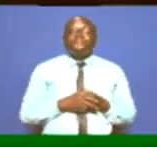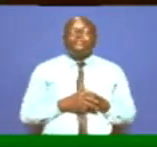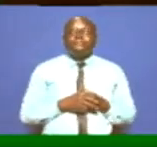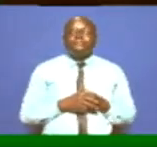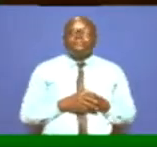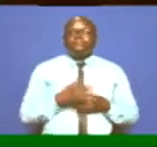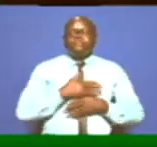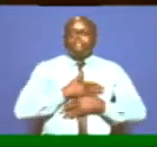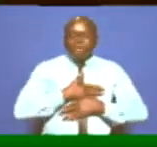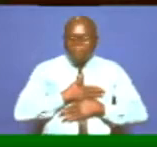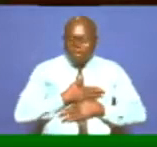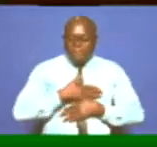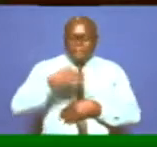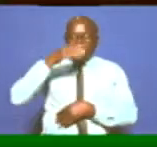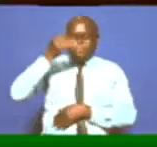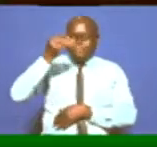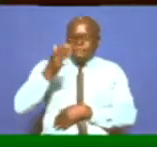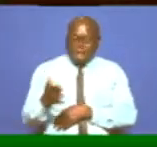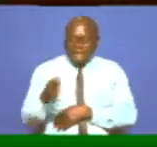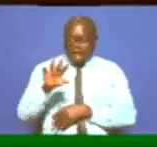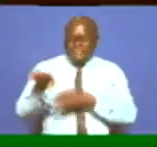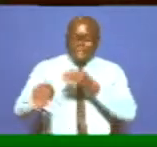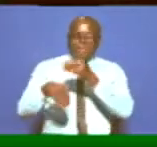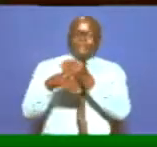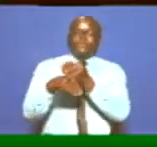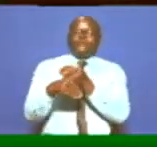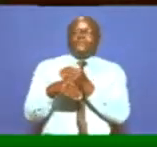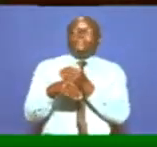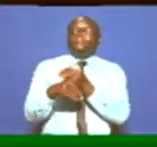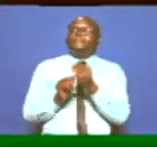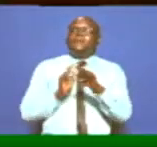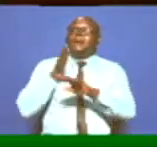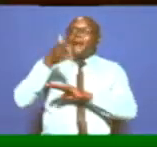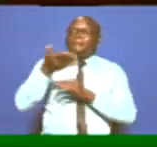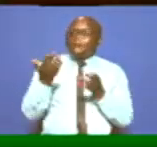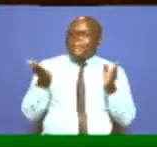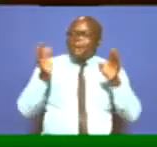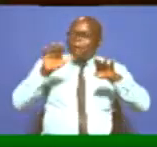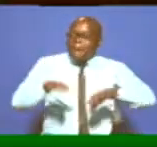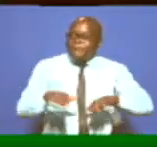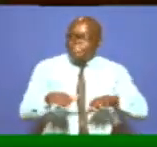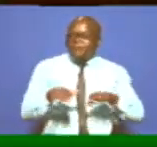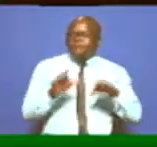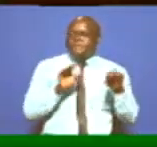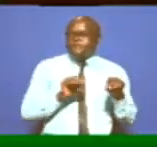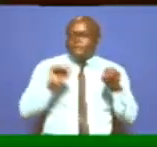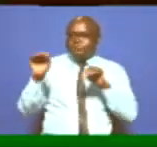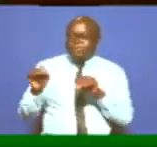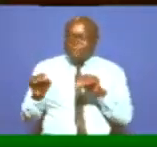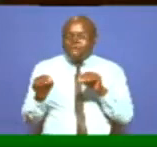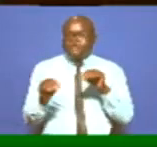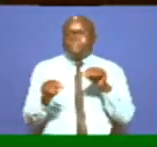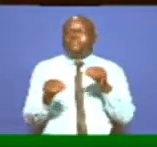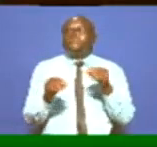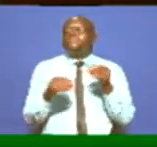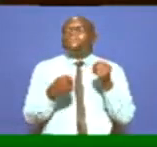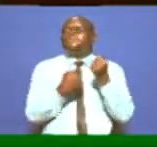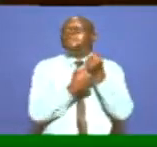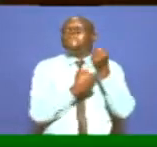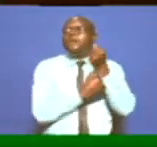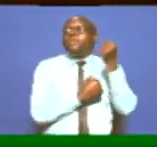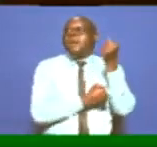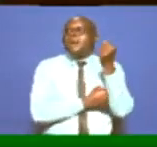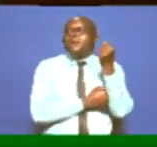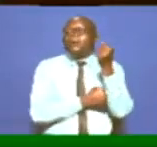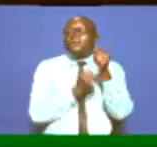Honorable Speaker, in addition, following the collapse of the transmission towers on Kiumbere